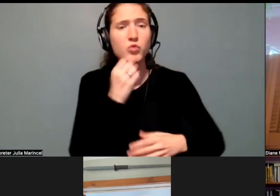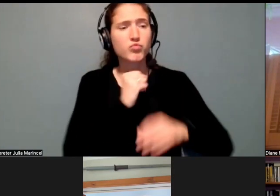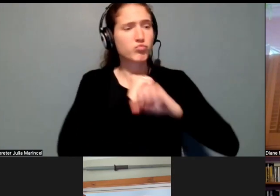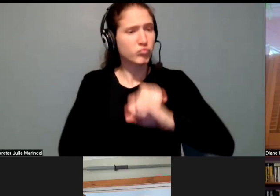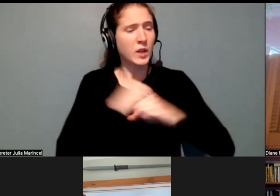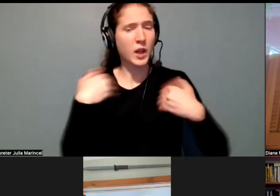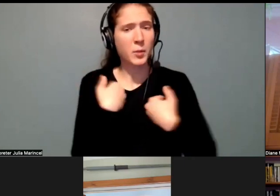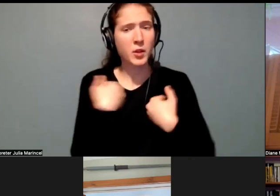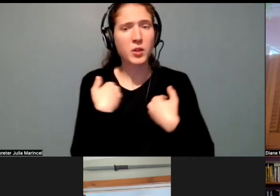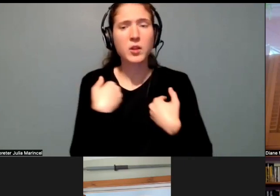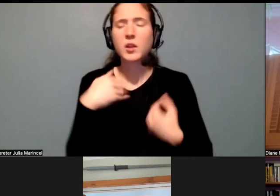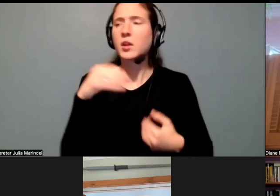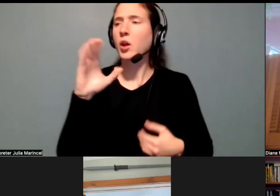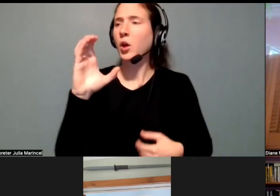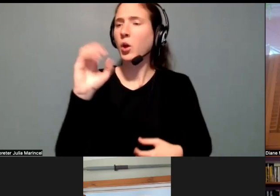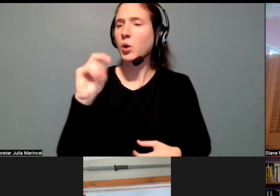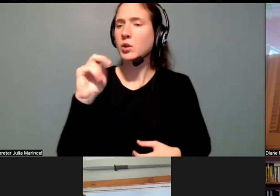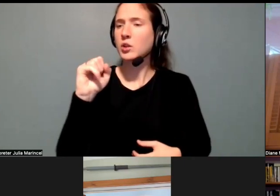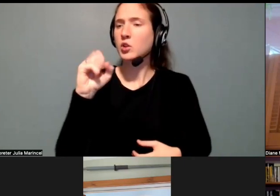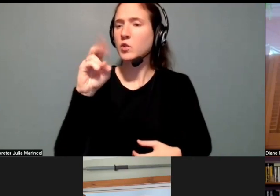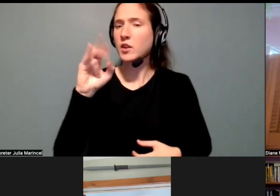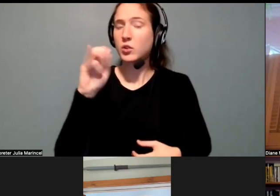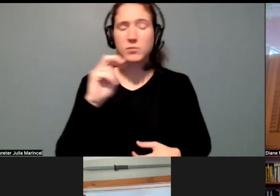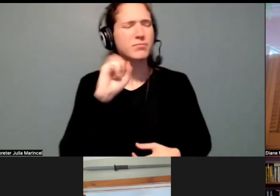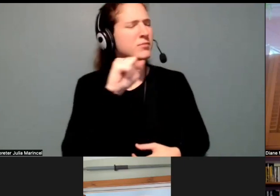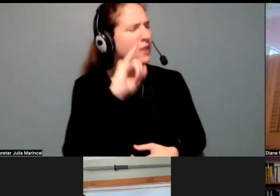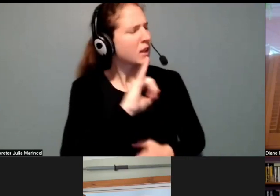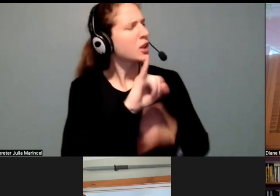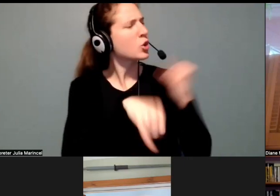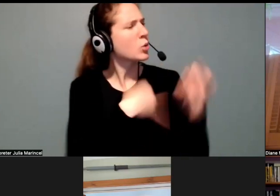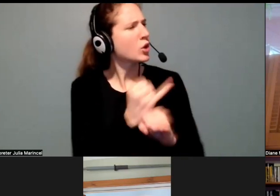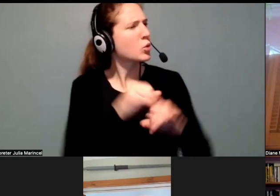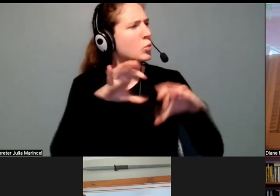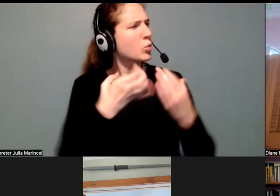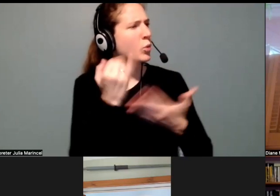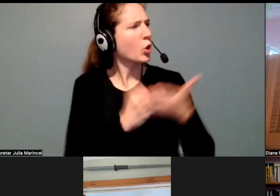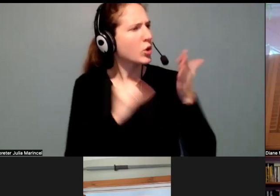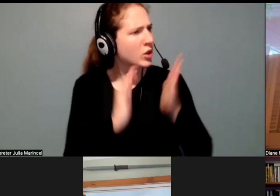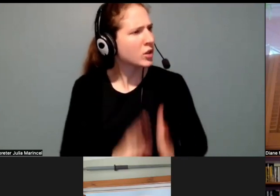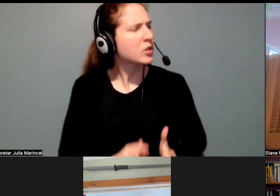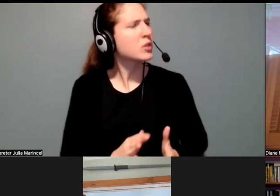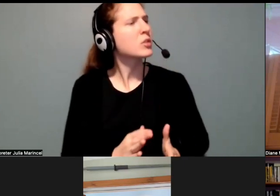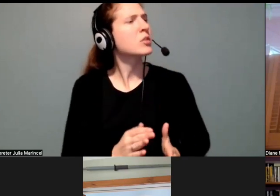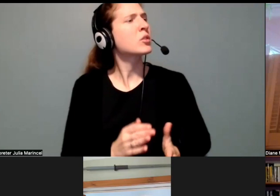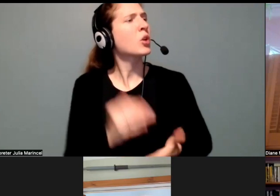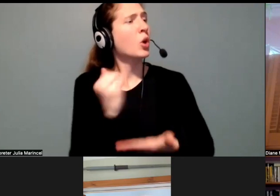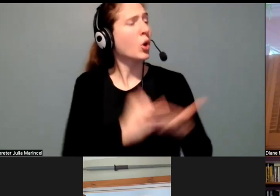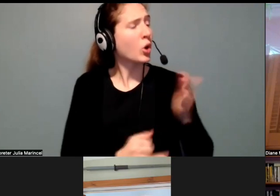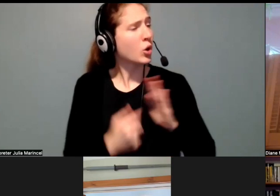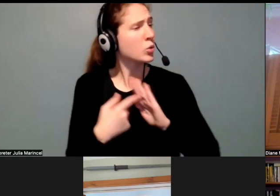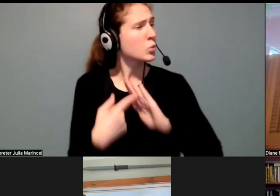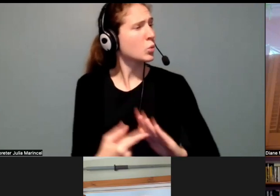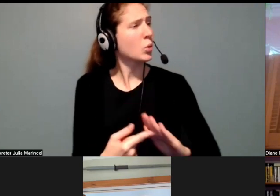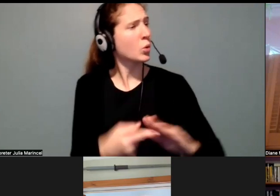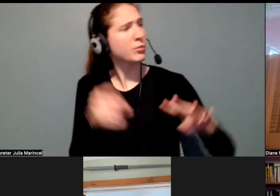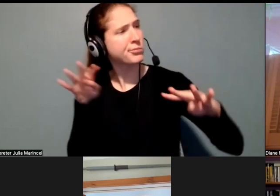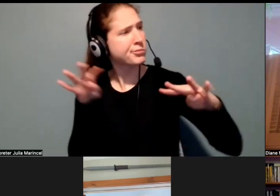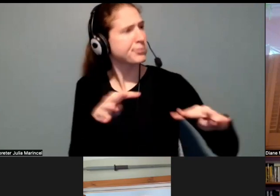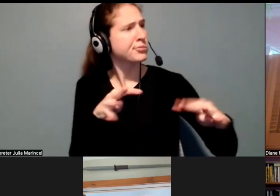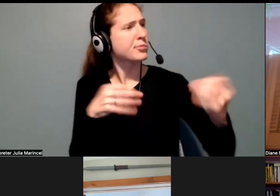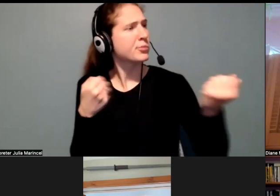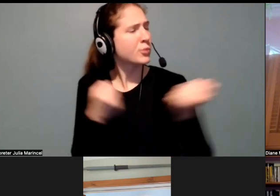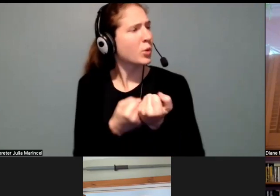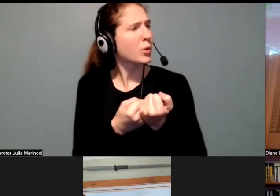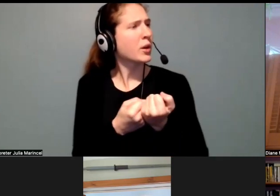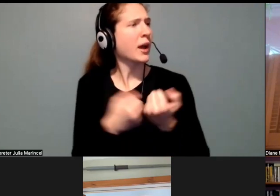a international group of artists and who use art to spotlight and support conservation